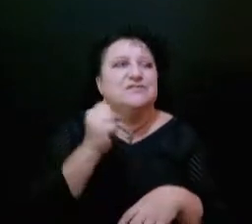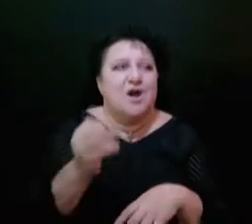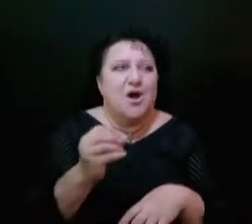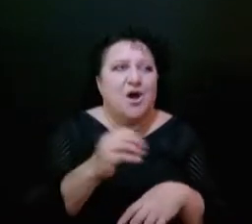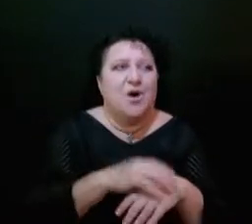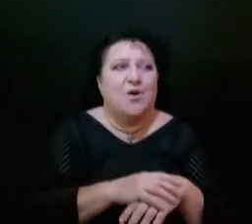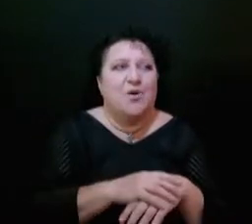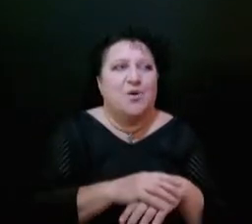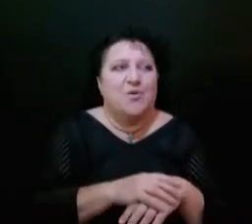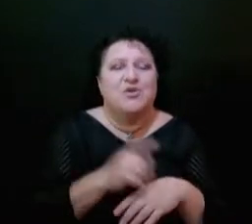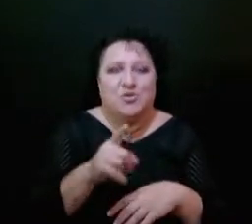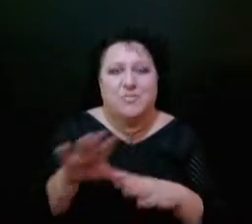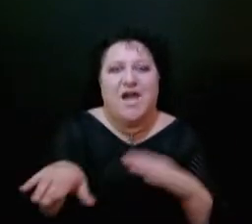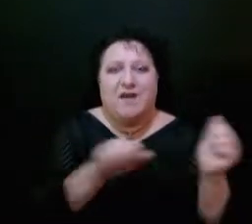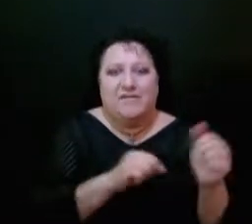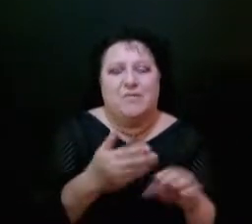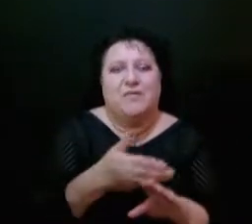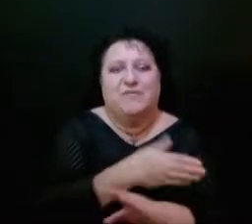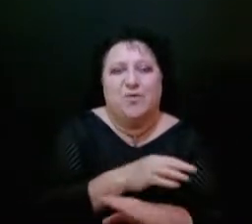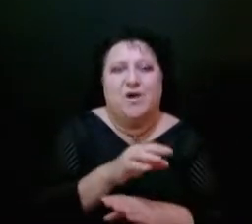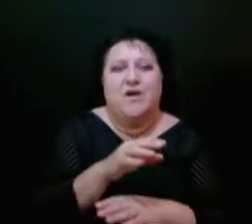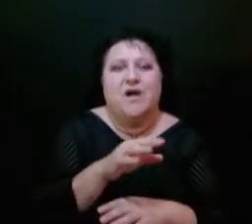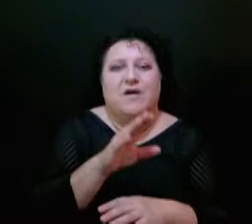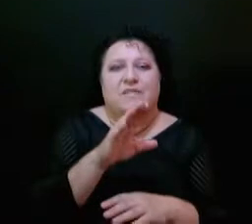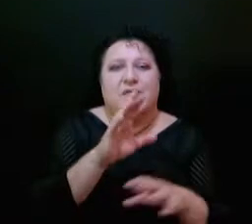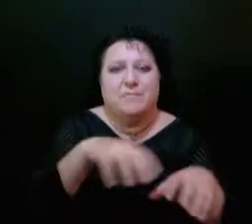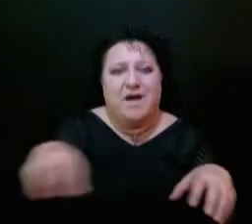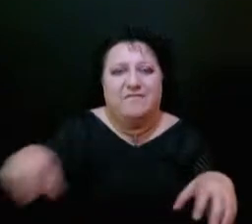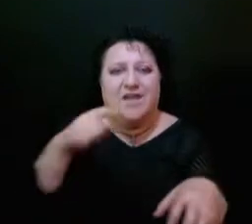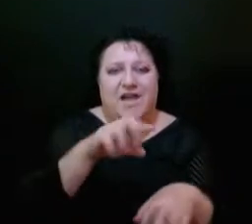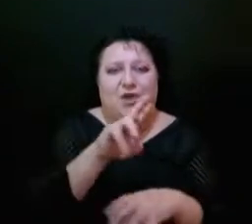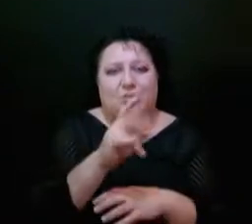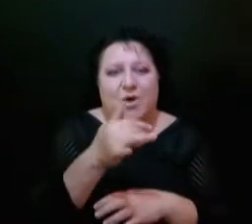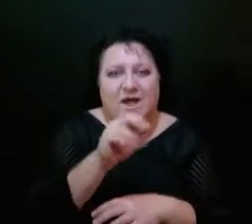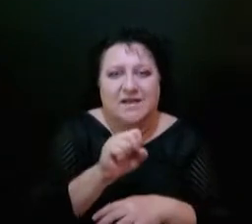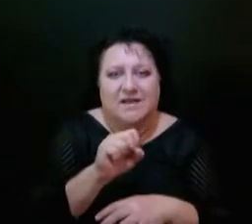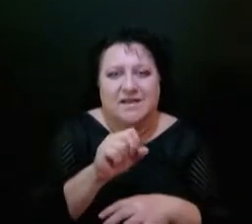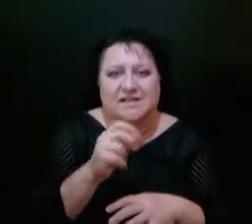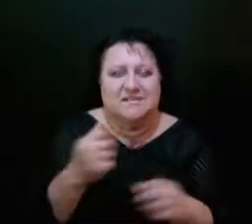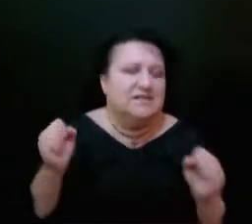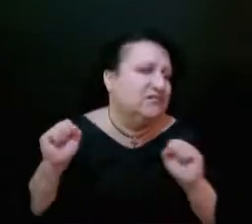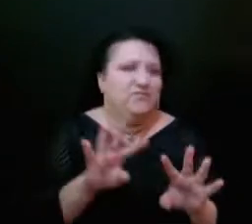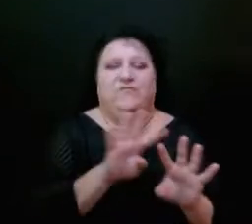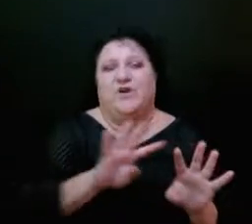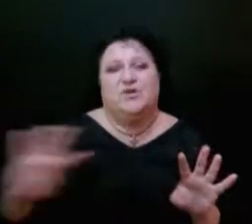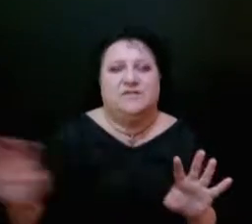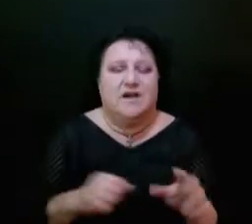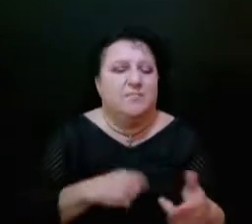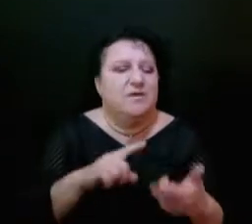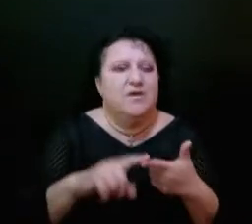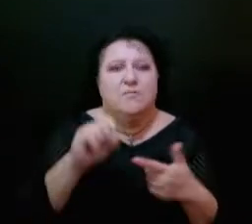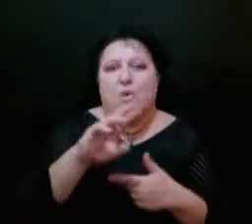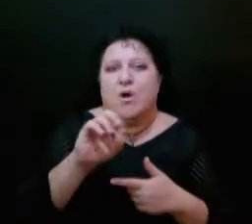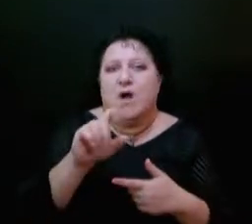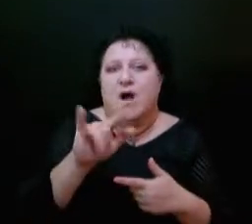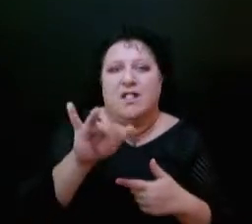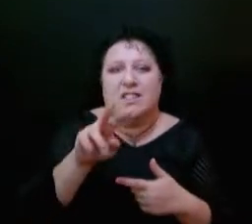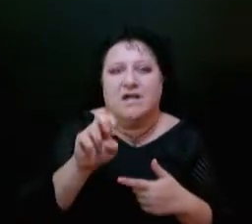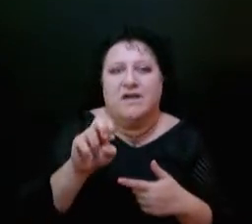up, or Olive Garden, right? Or something fancy like Applebee's,